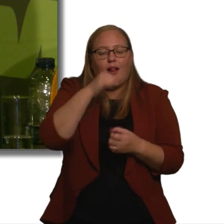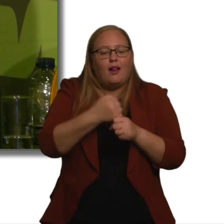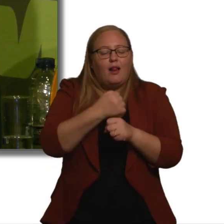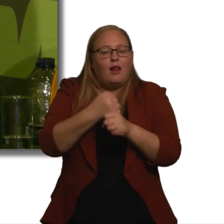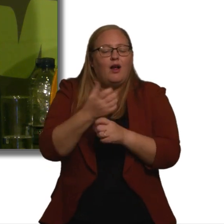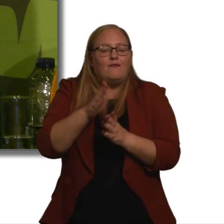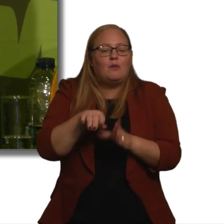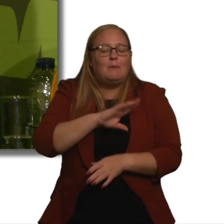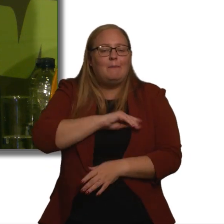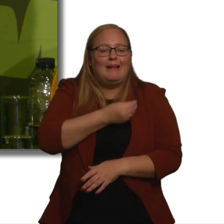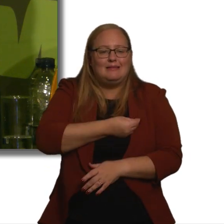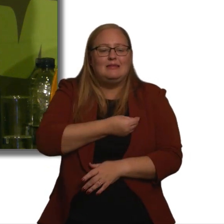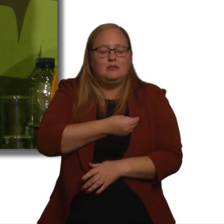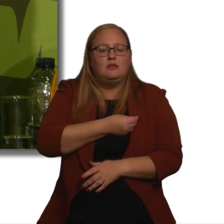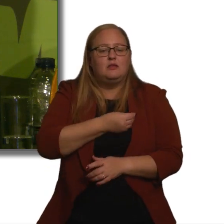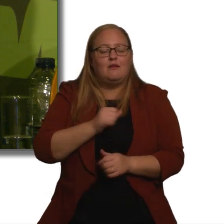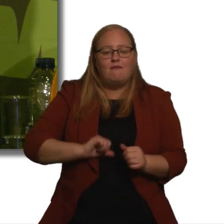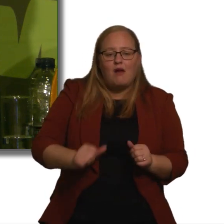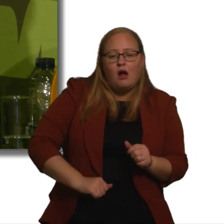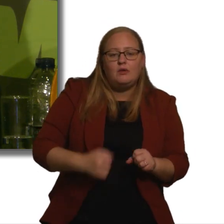farmers in the West Bank.